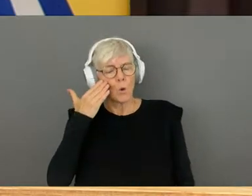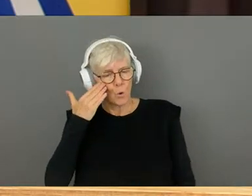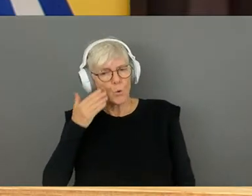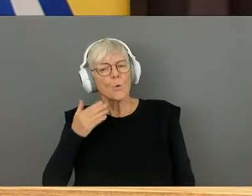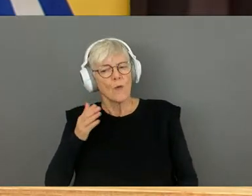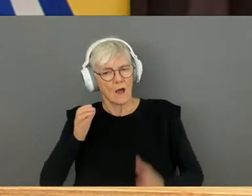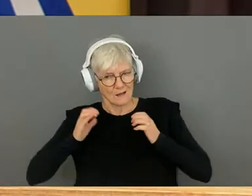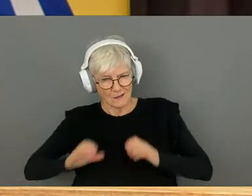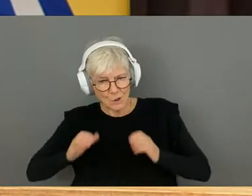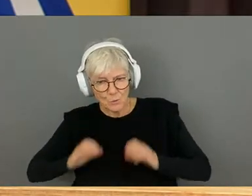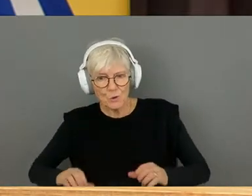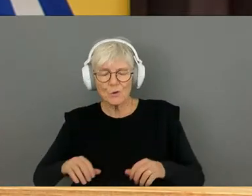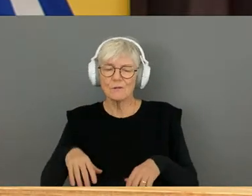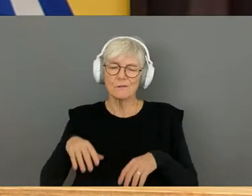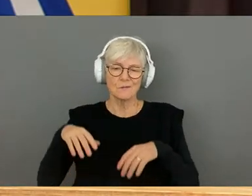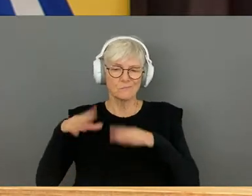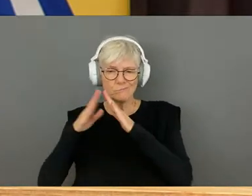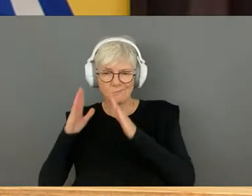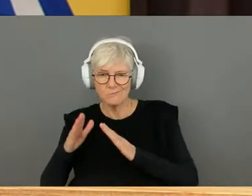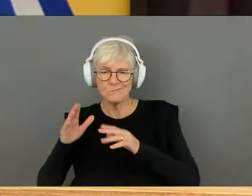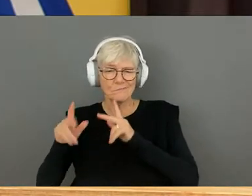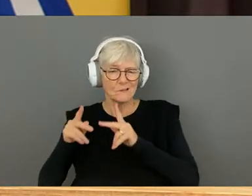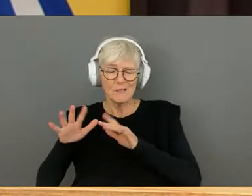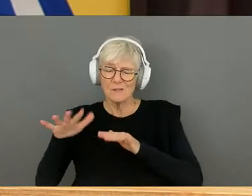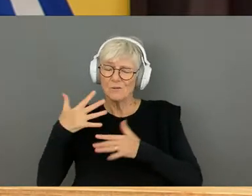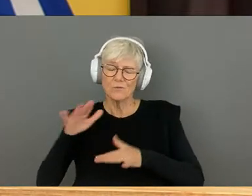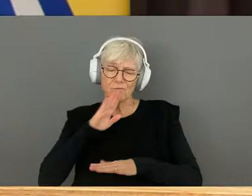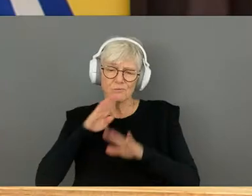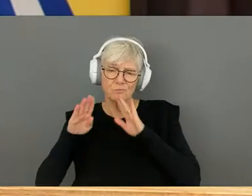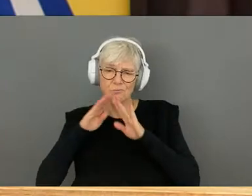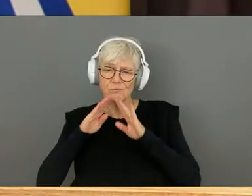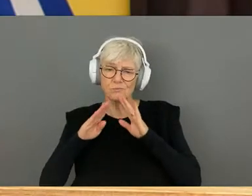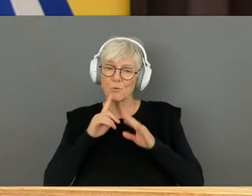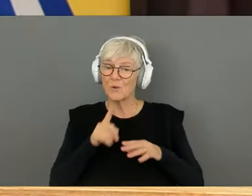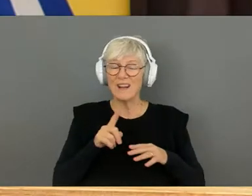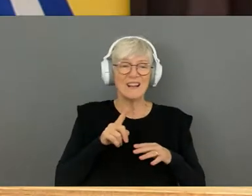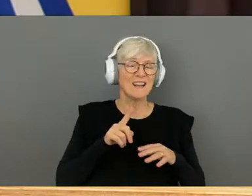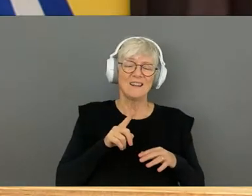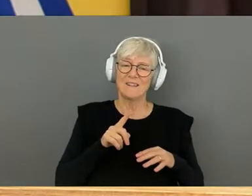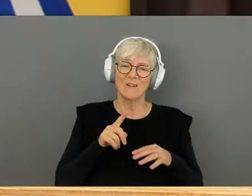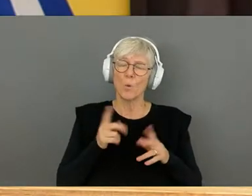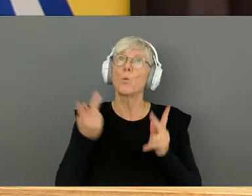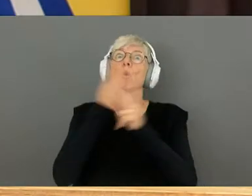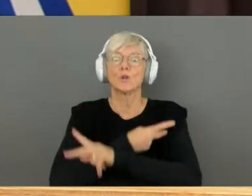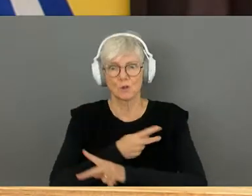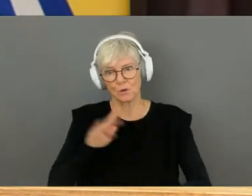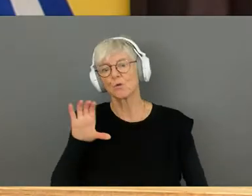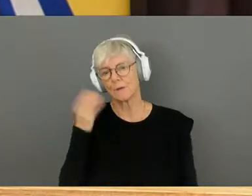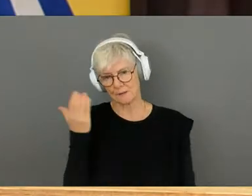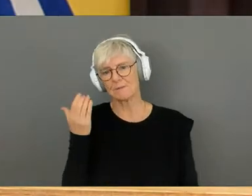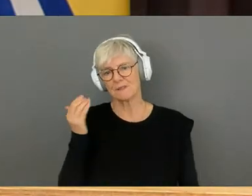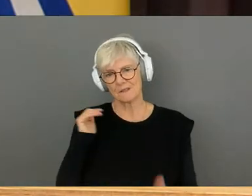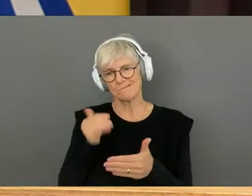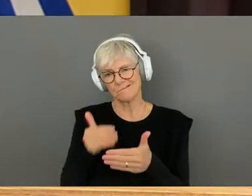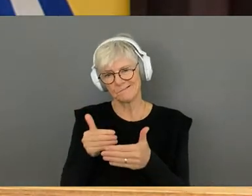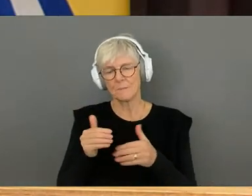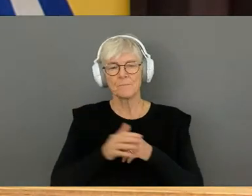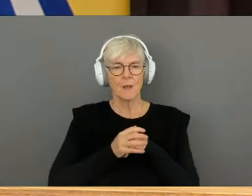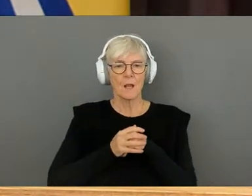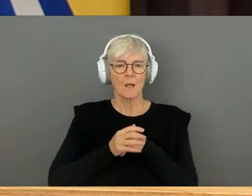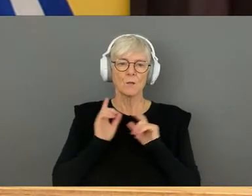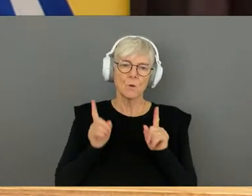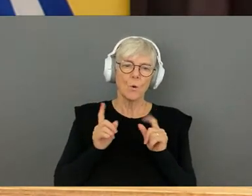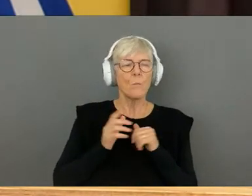It's difficult on a normal day, let alone this time of year. If I was to say there'd